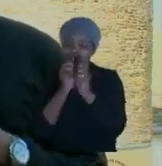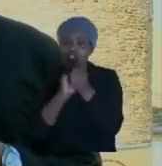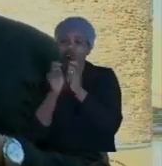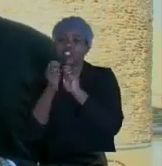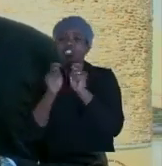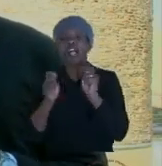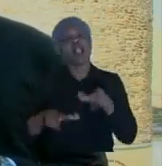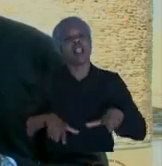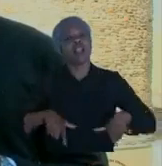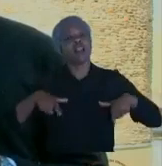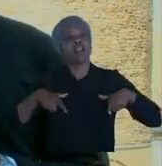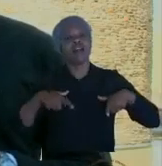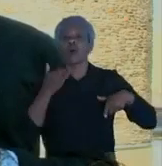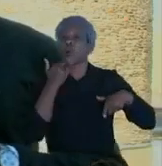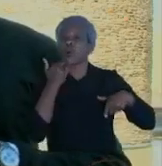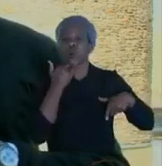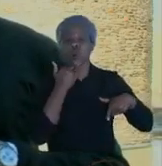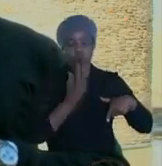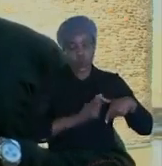youth in South Africa,